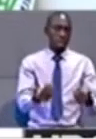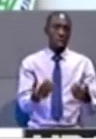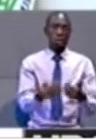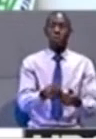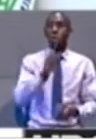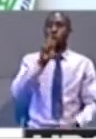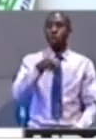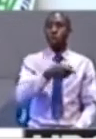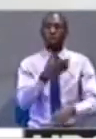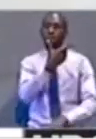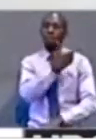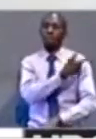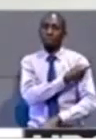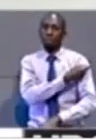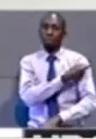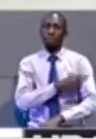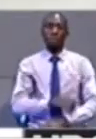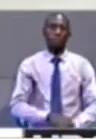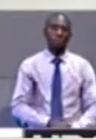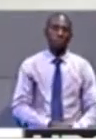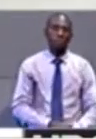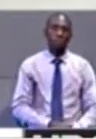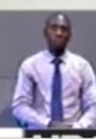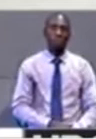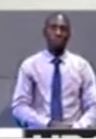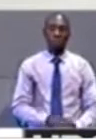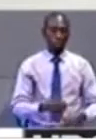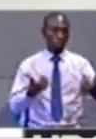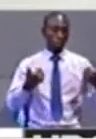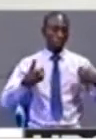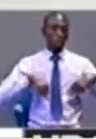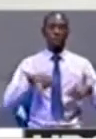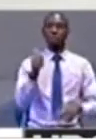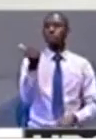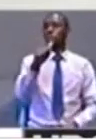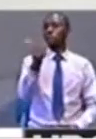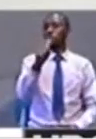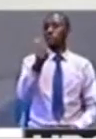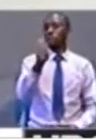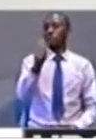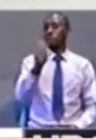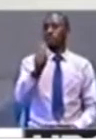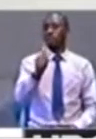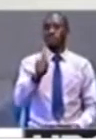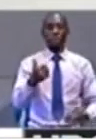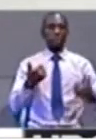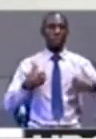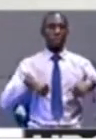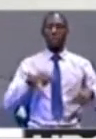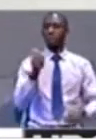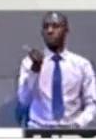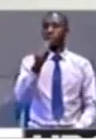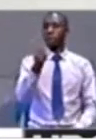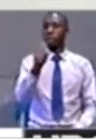1,215 people have been vaccinated. I have not yet been vaccinated, nor has Janet.